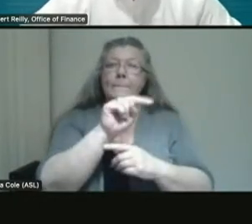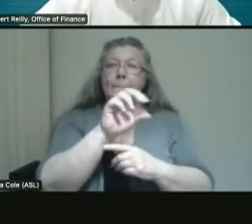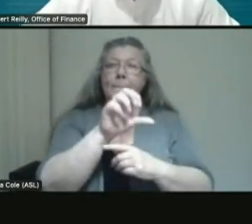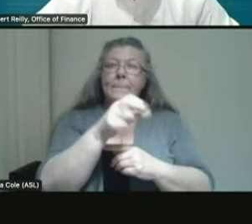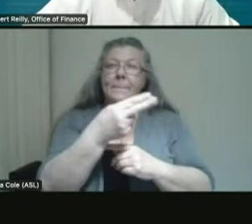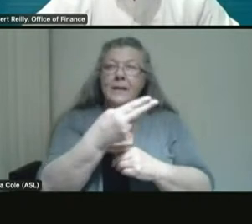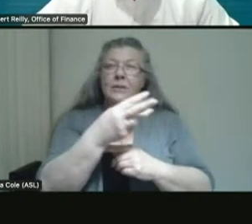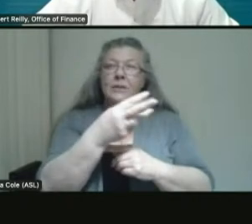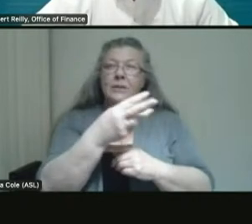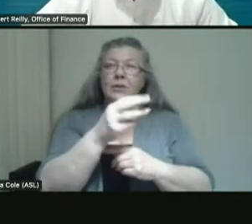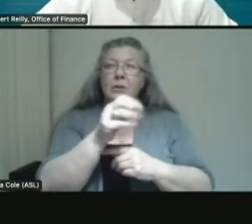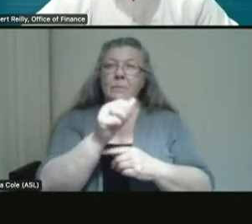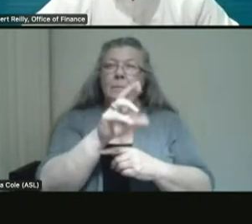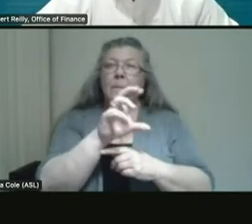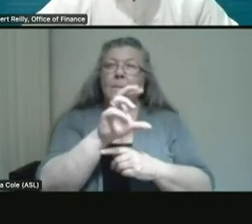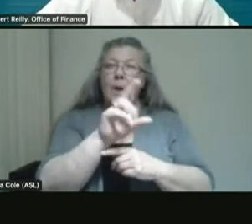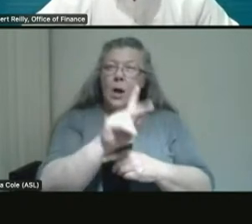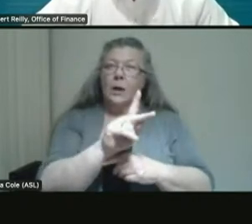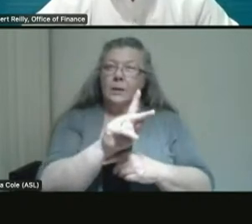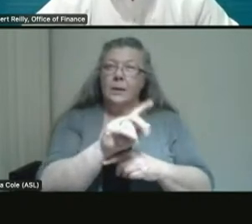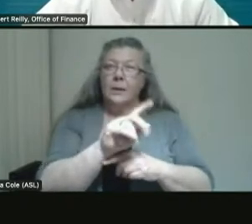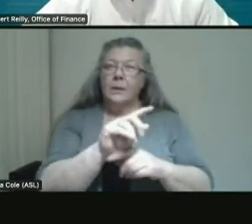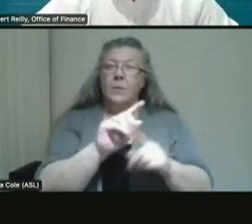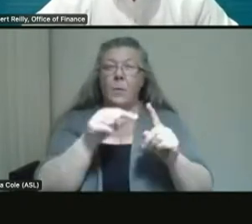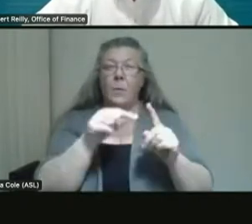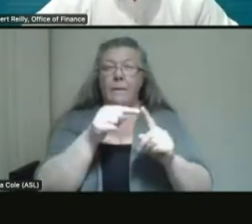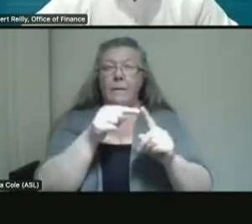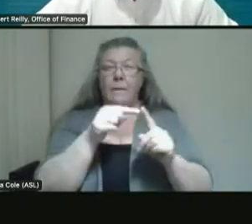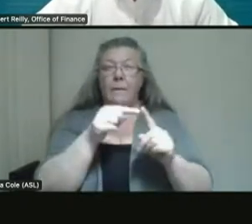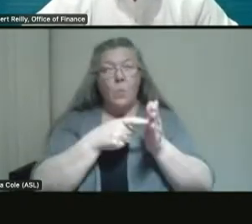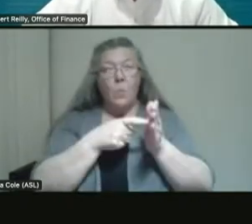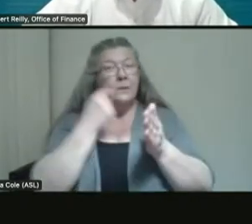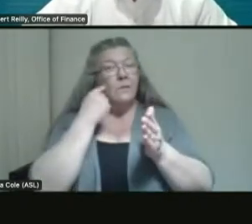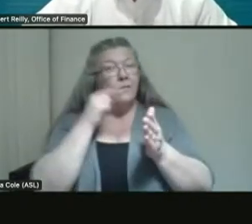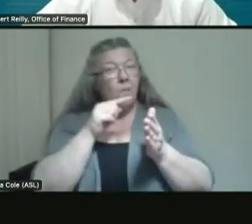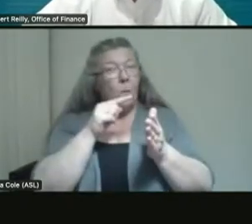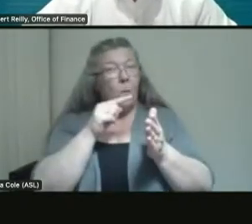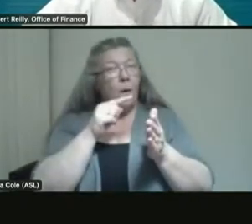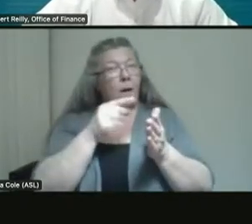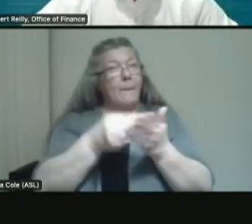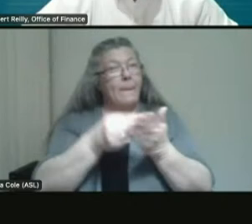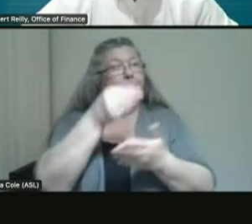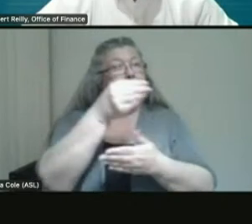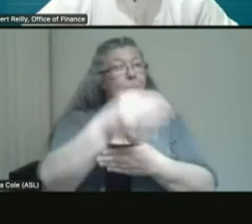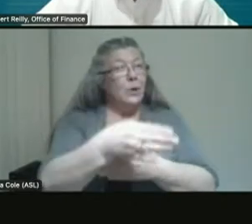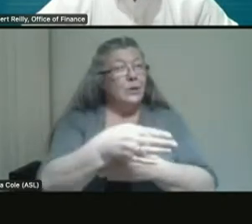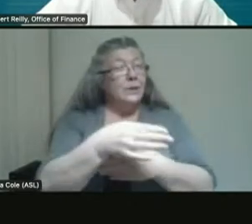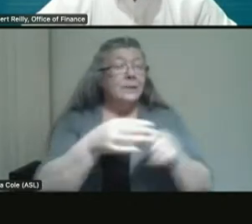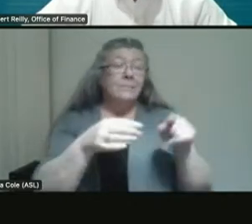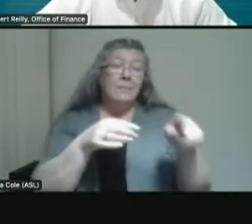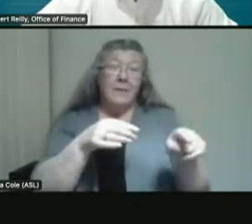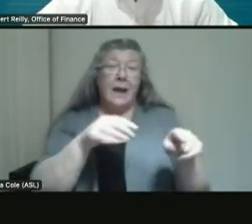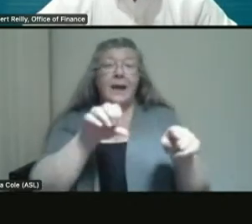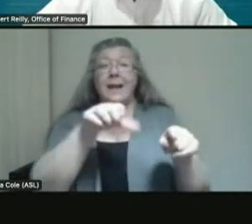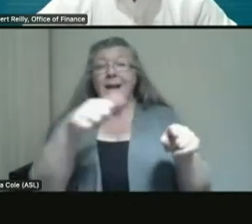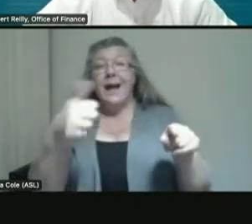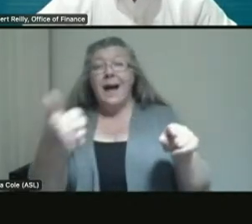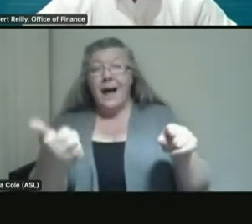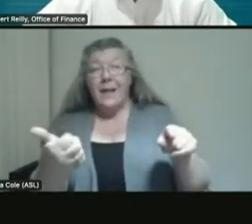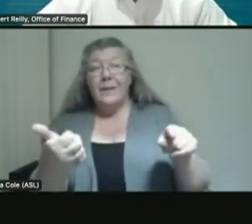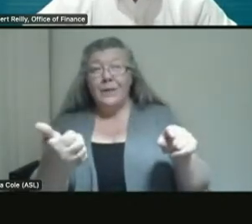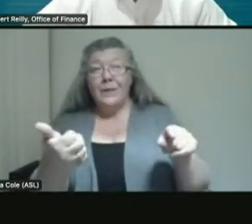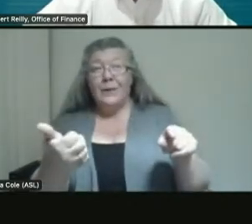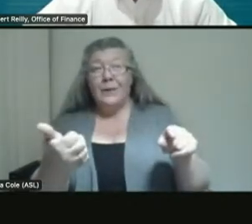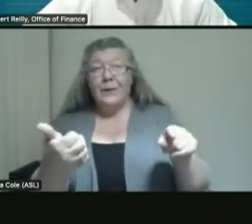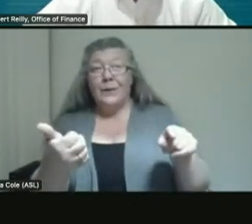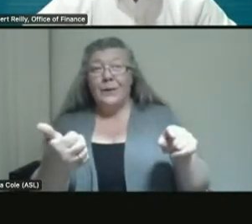So when that request for purchase goes out, Benchmark can be a competitor, just as along with all of the others who meet the ESSA